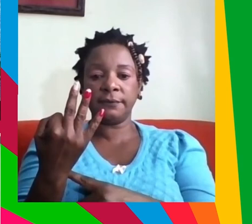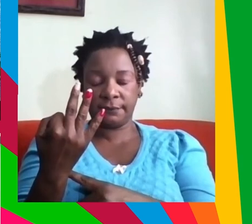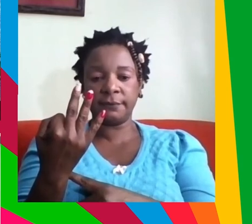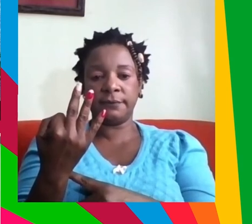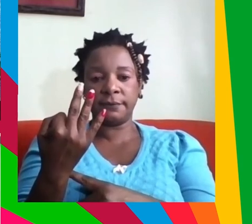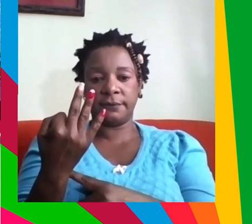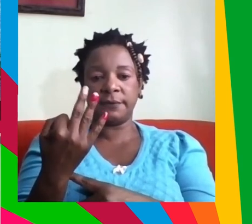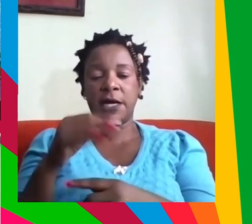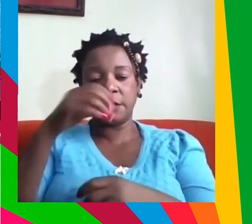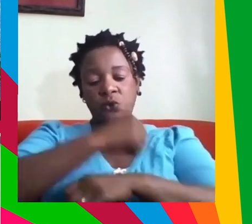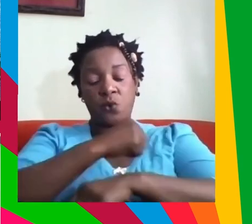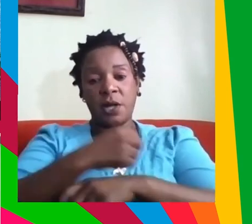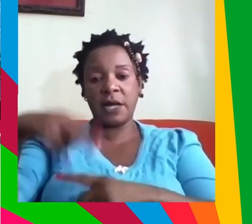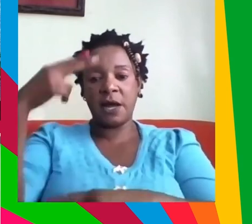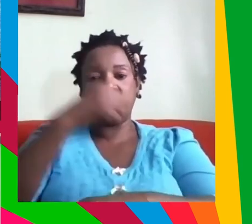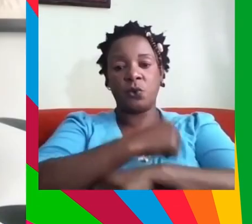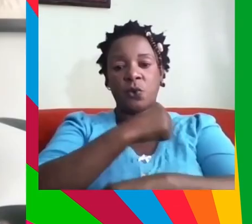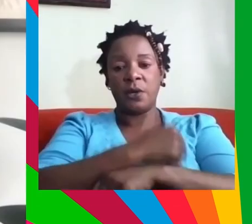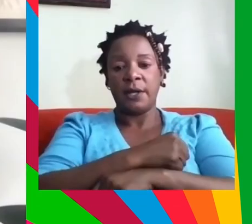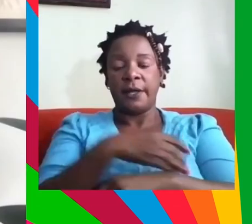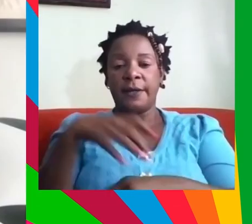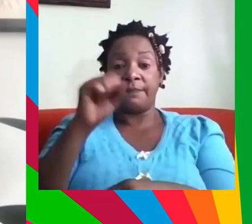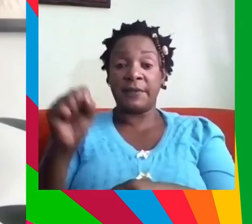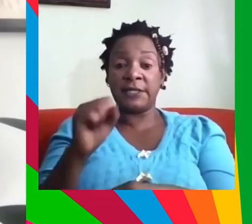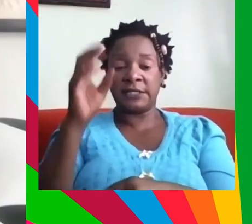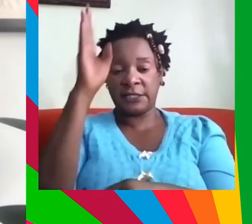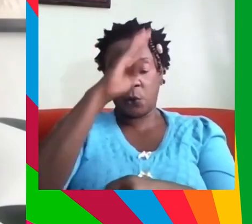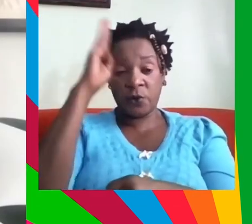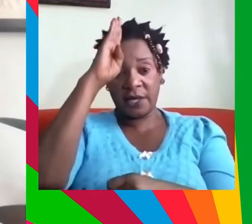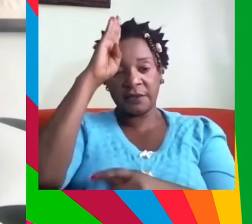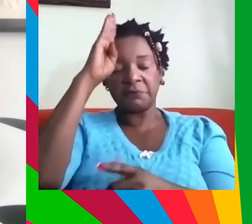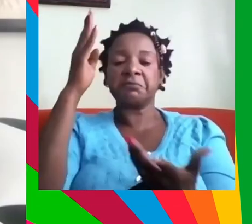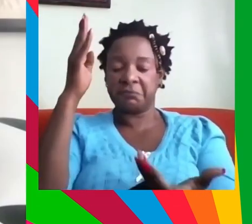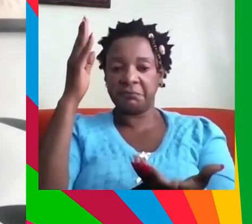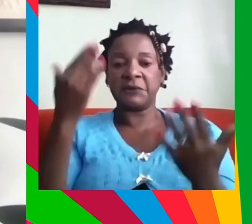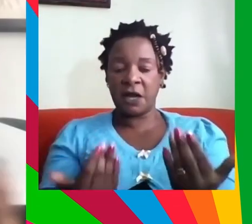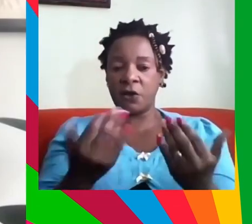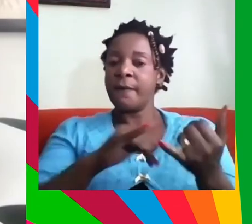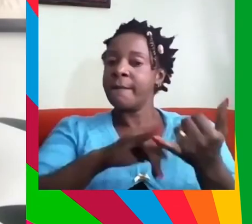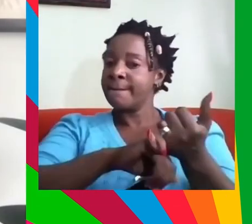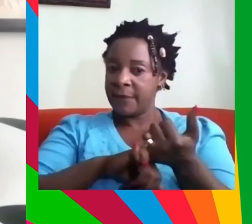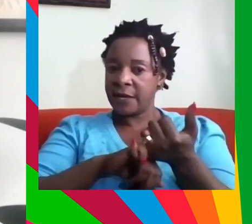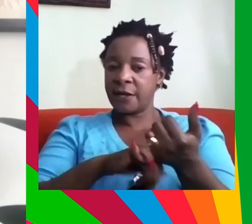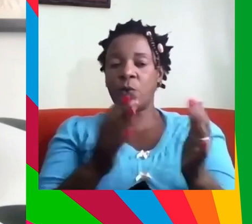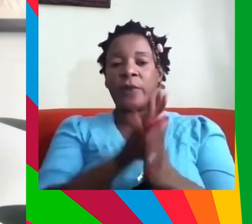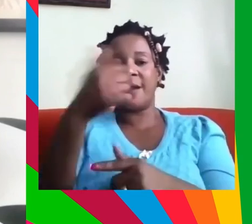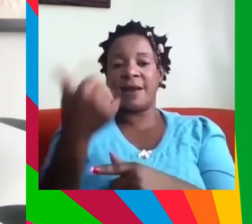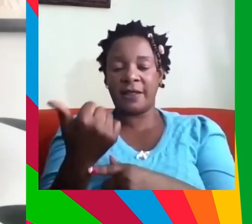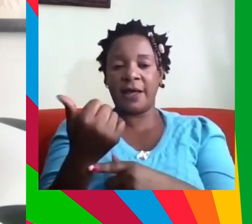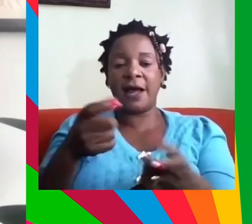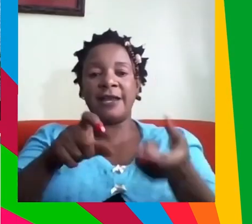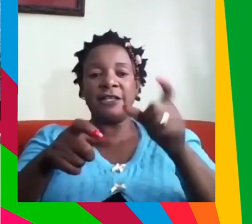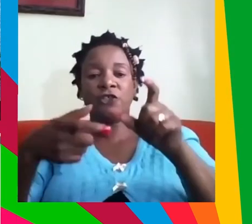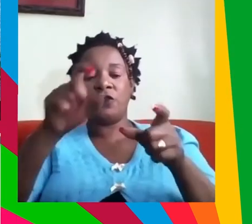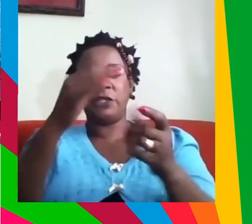a school, at a high school in Saudi. Long story short, she's now remarried with another three additional children.